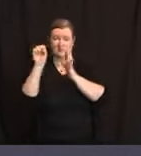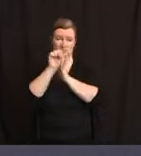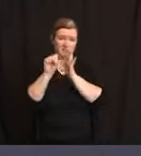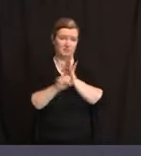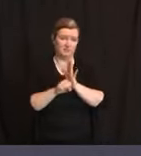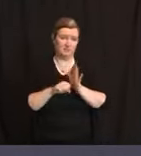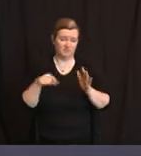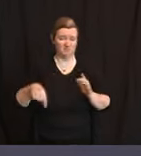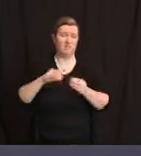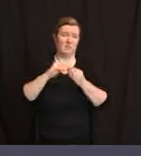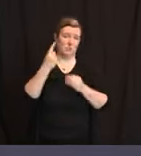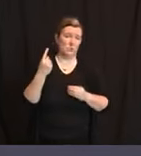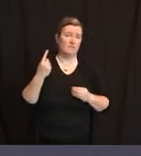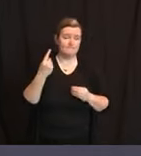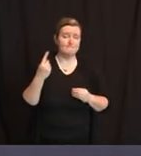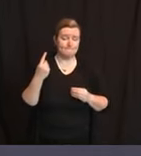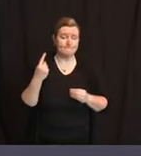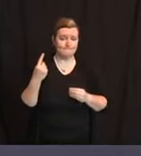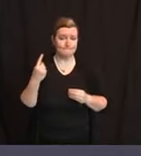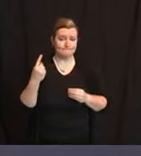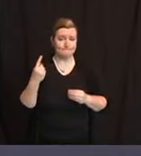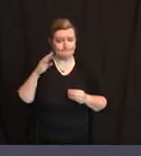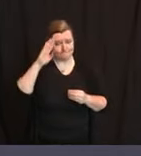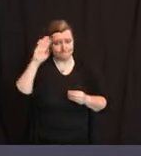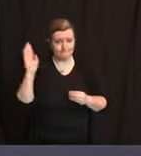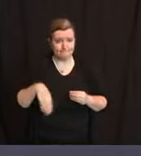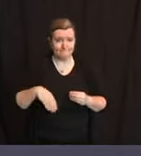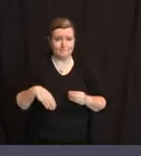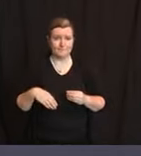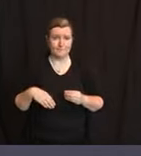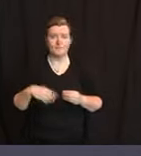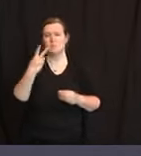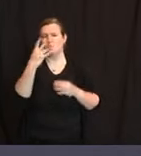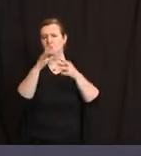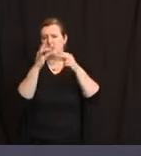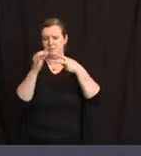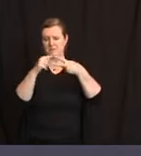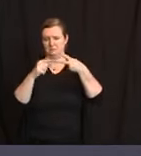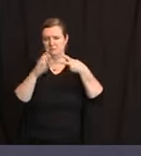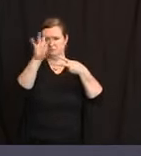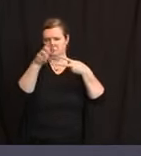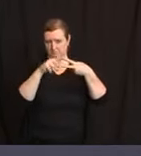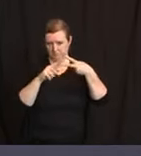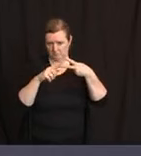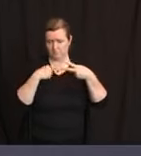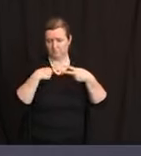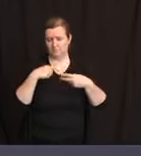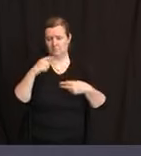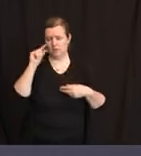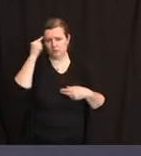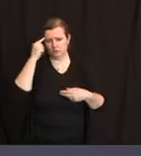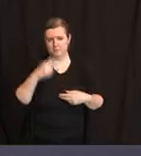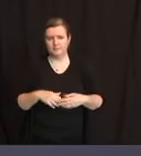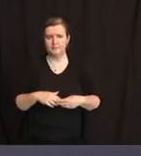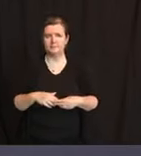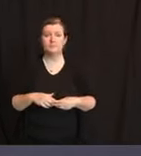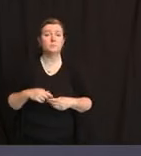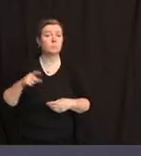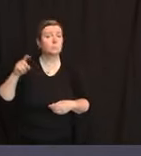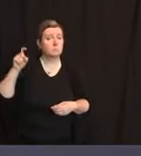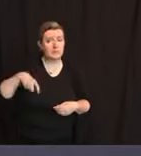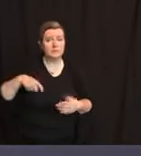so I'd say two things about that. Number one, there is a benefit to take a lot of smaller